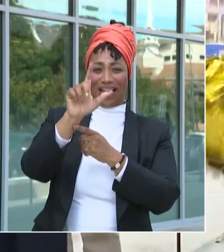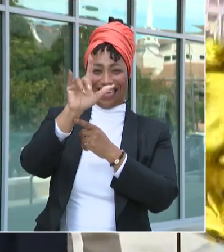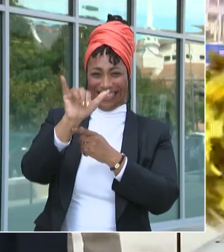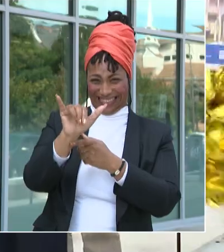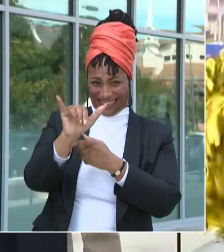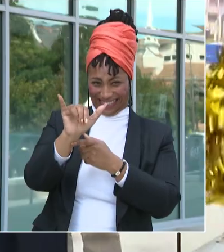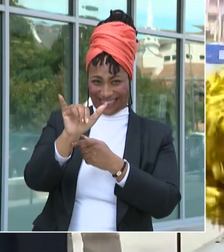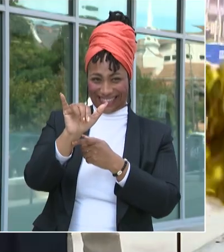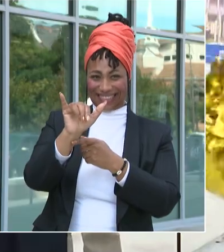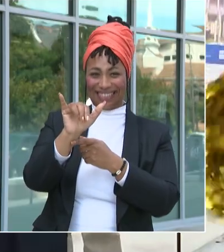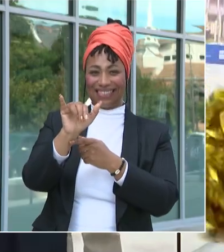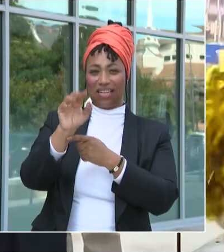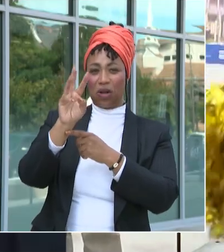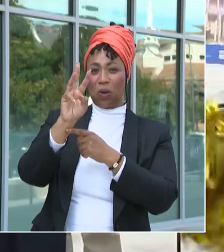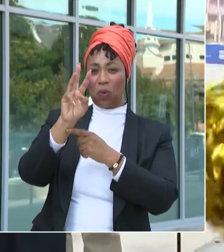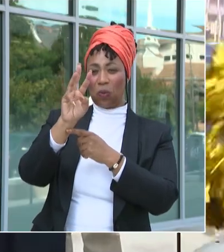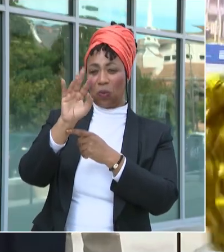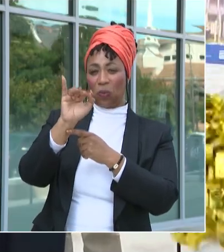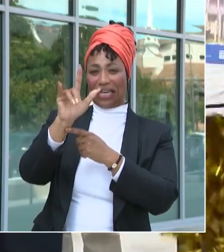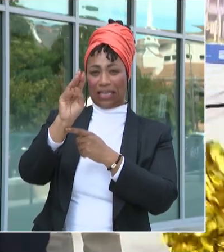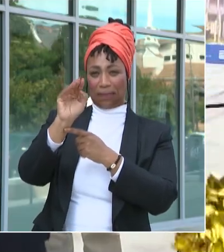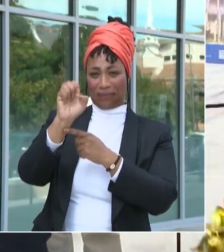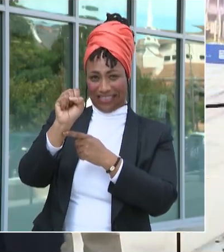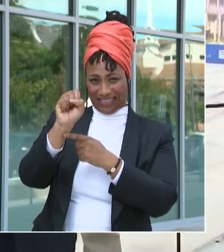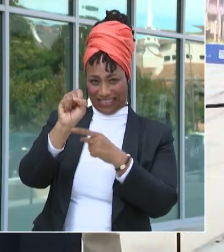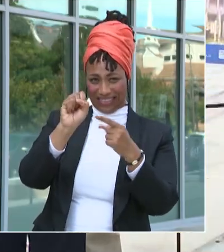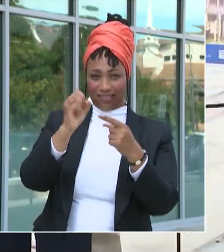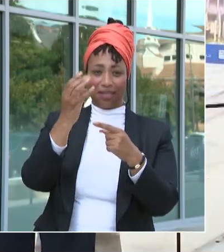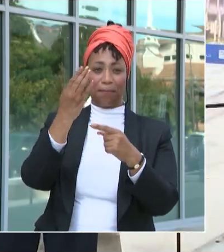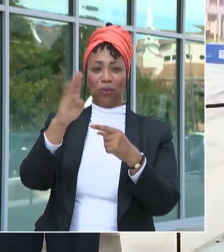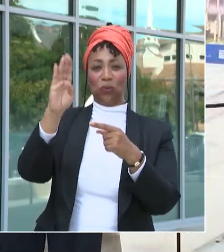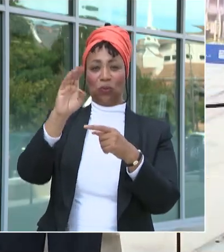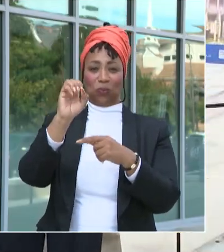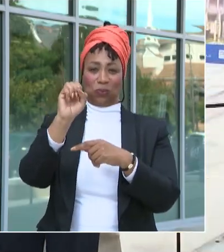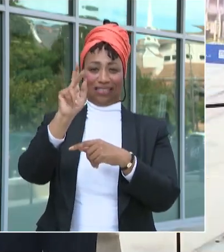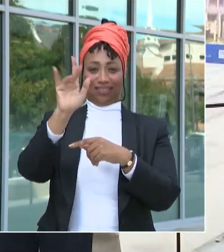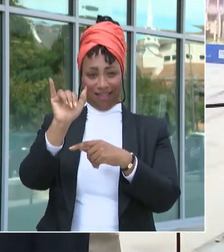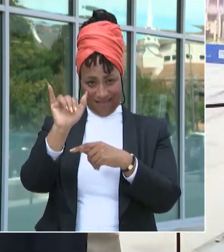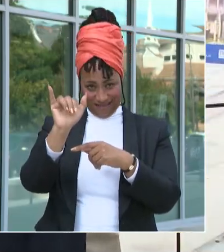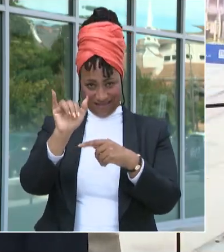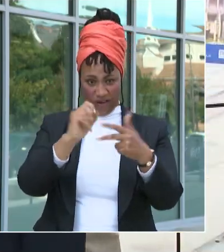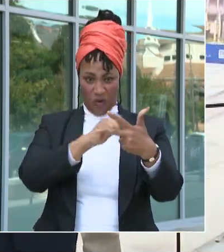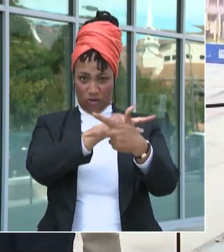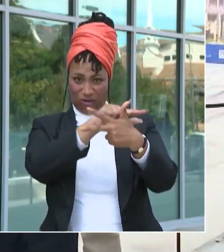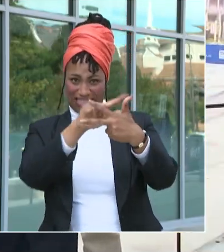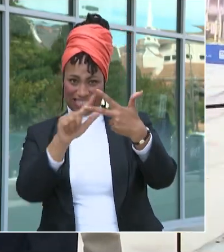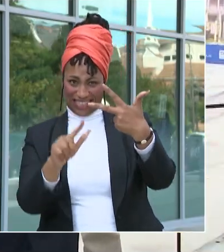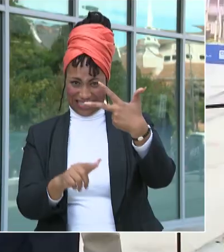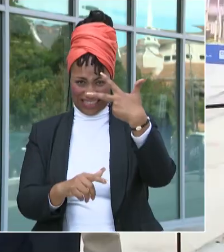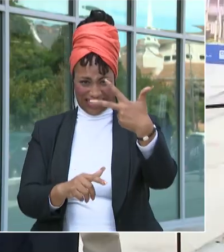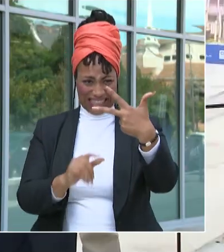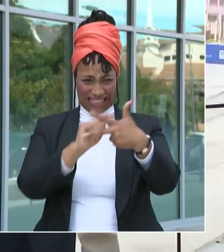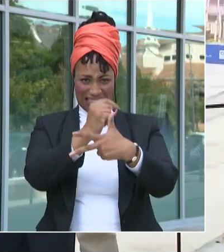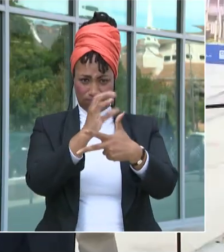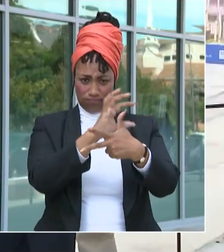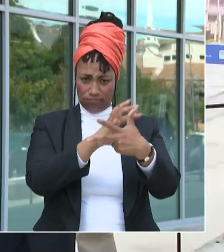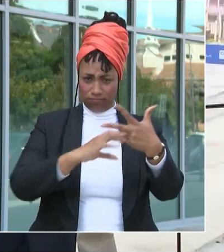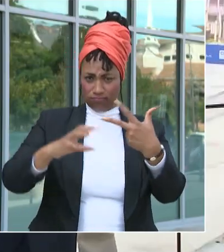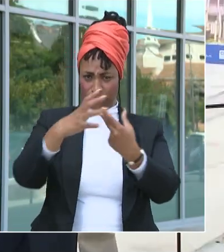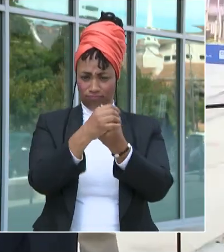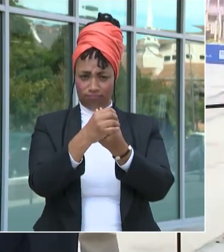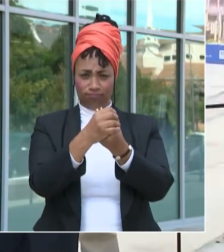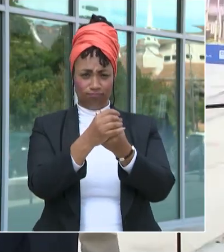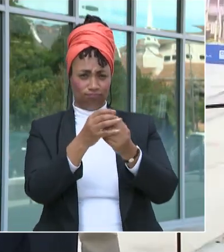And a special thank you to Mr. Irvin for his hard work. Thank you, Scotty. The centerpiece of this project is a new multi-purpose